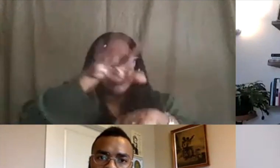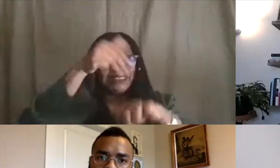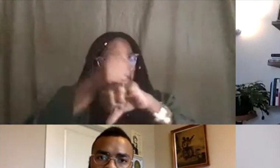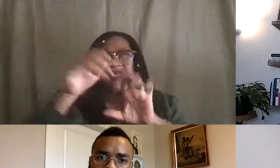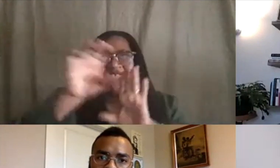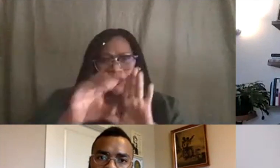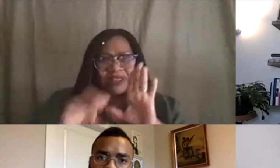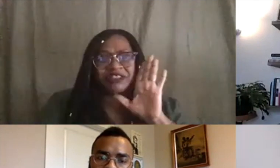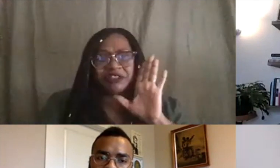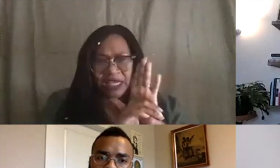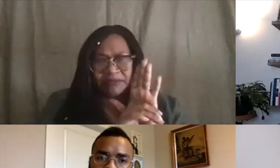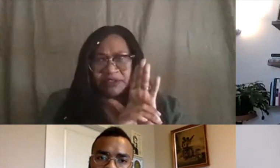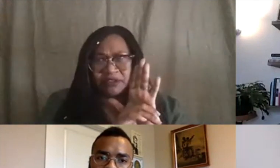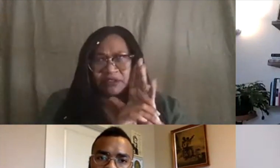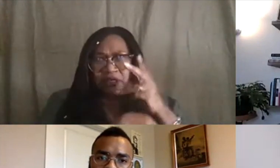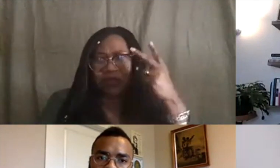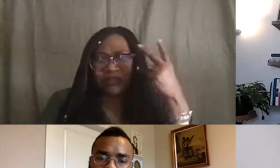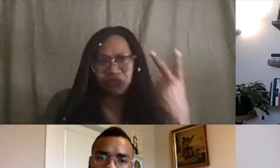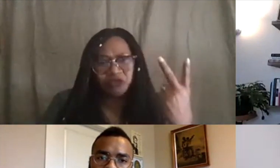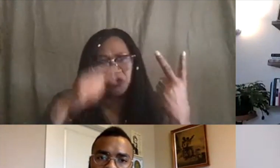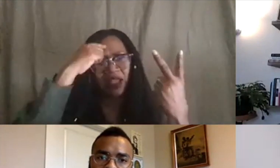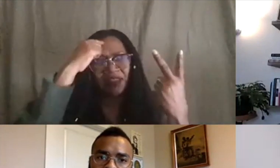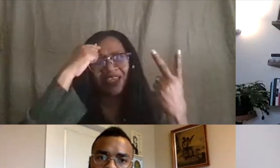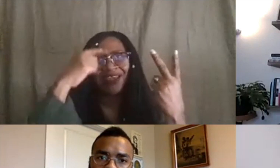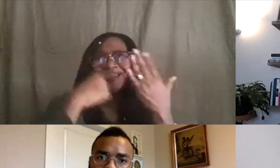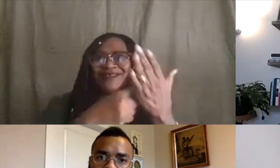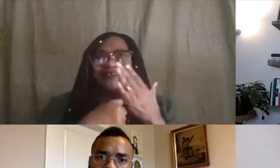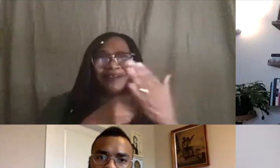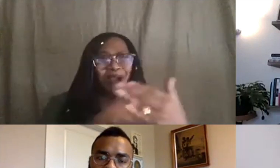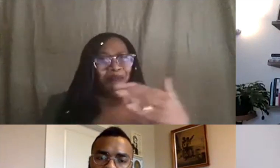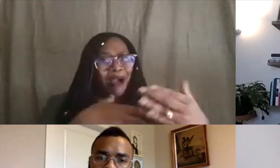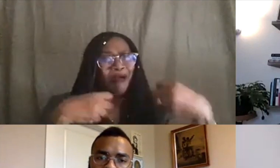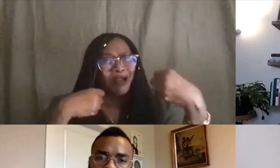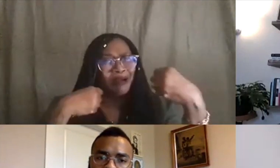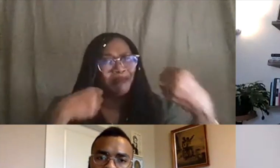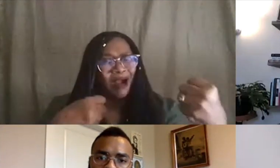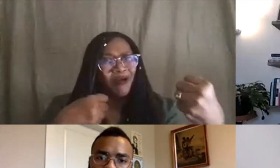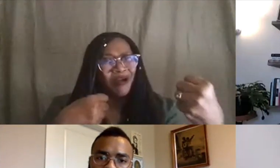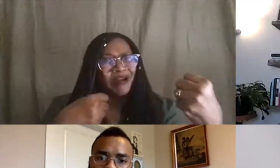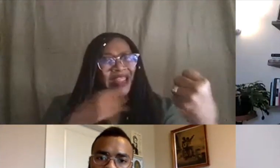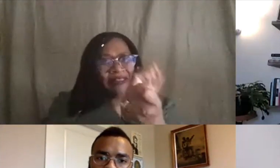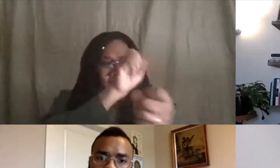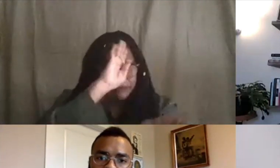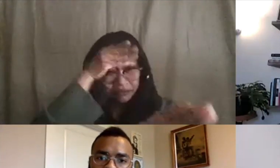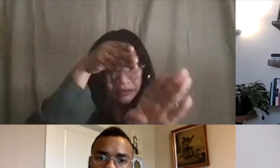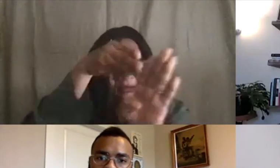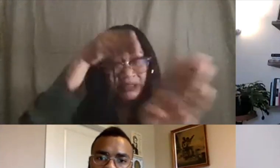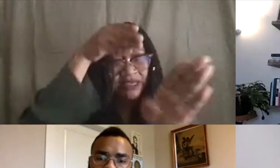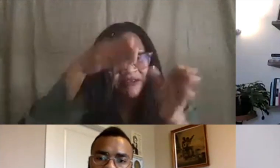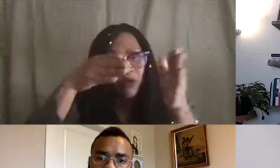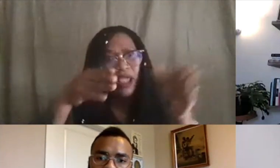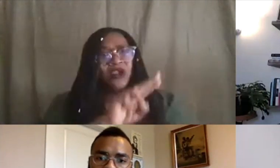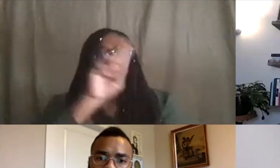2. And she says how, you know, even just talking about power in that way,